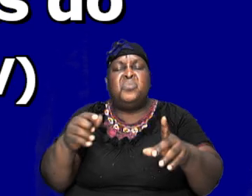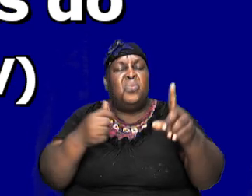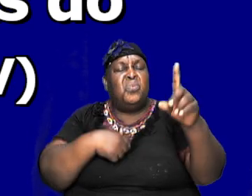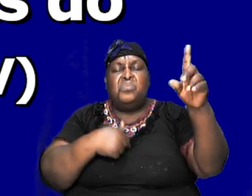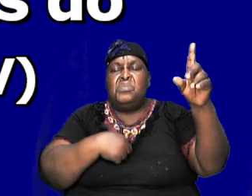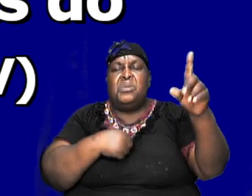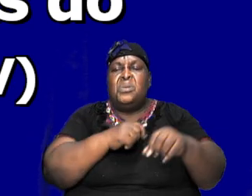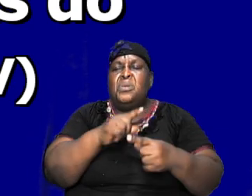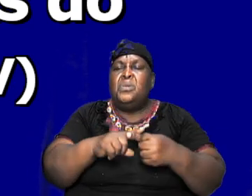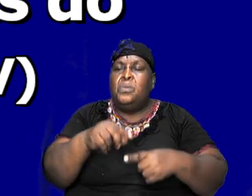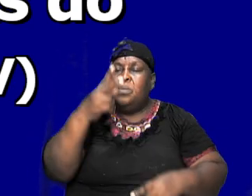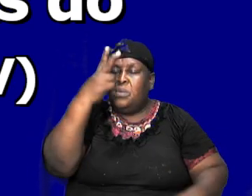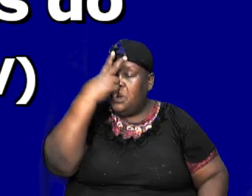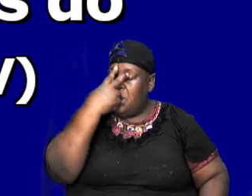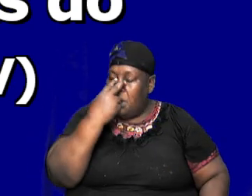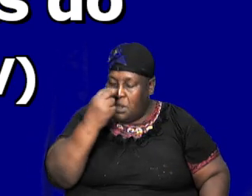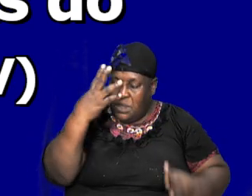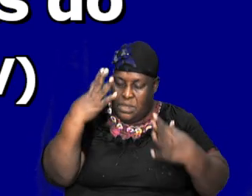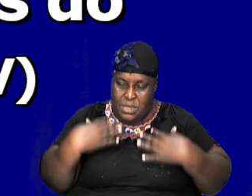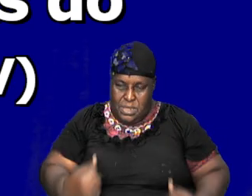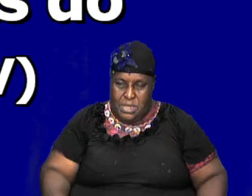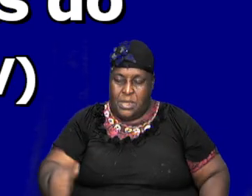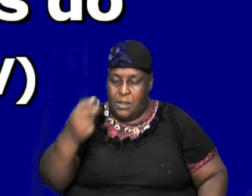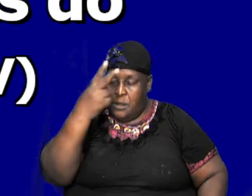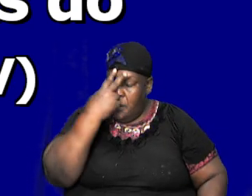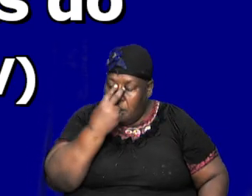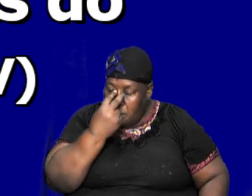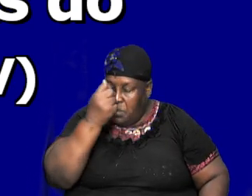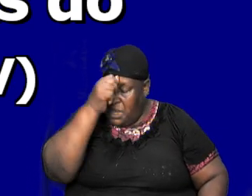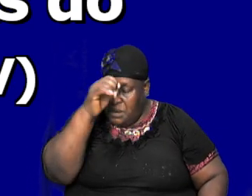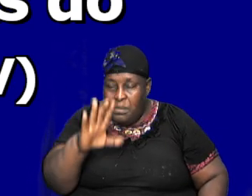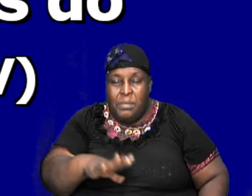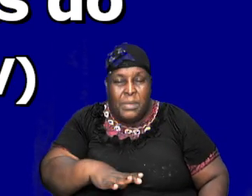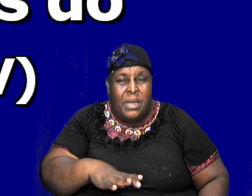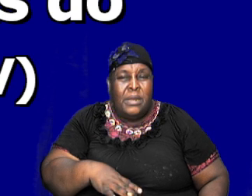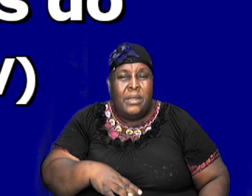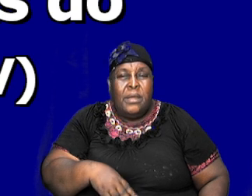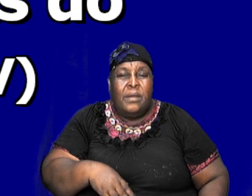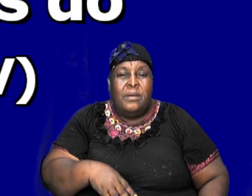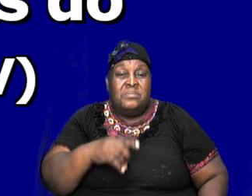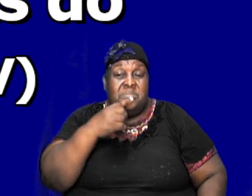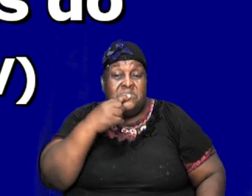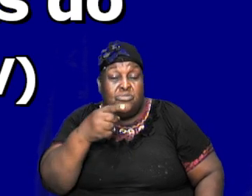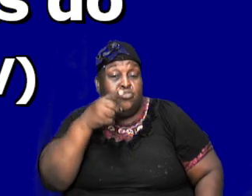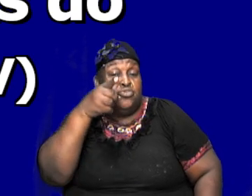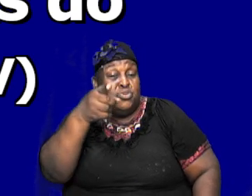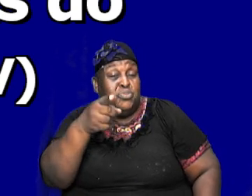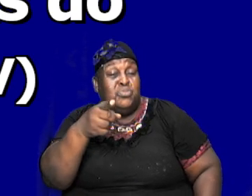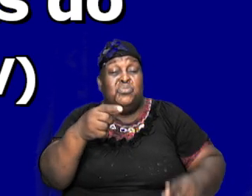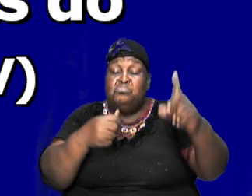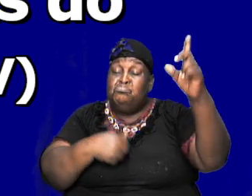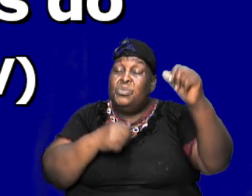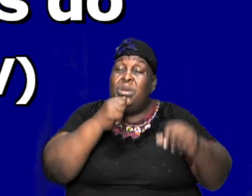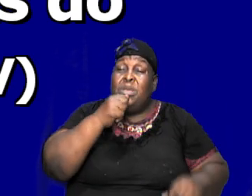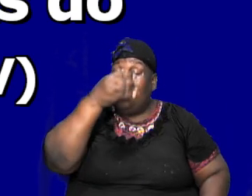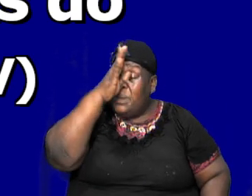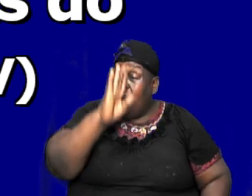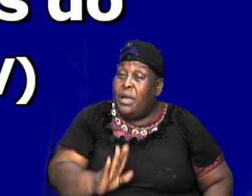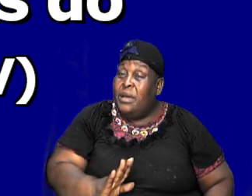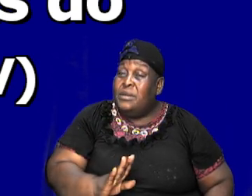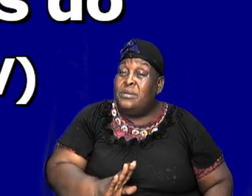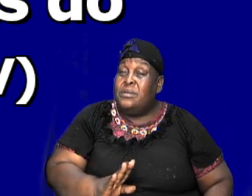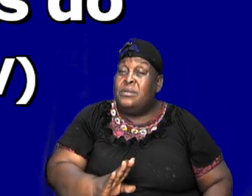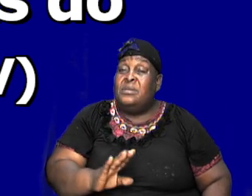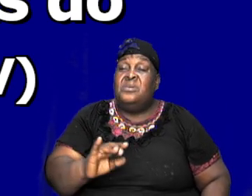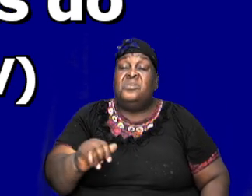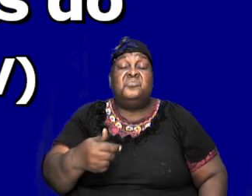I healed blind Bartimaeus, I was saying to you, I was God. I am God. And just as how I am